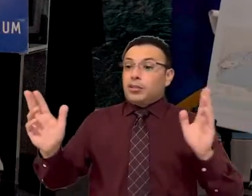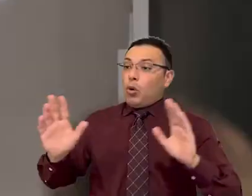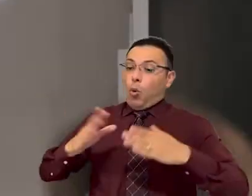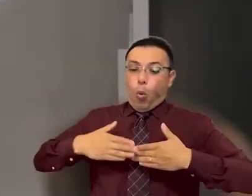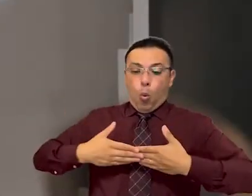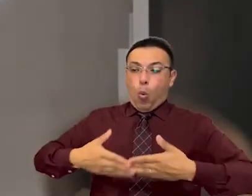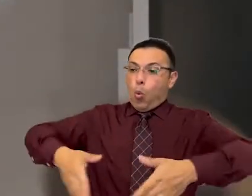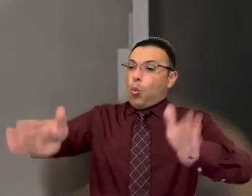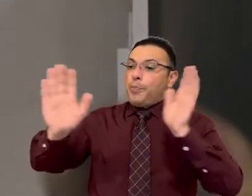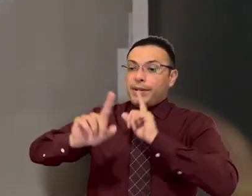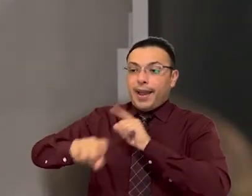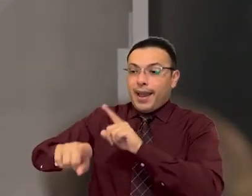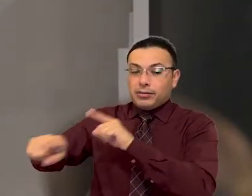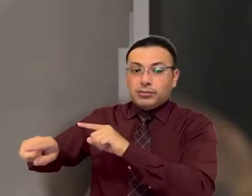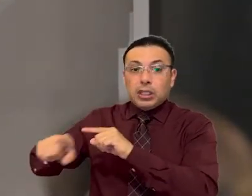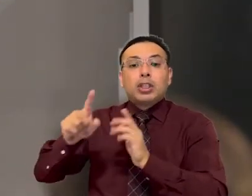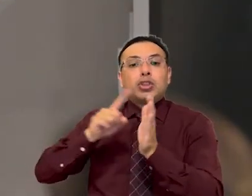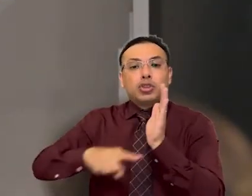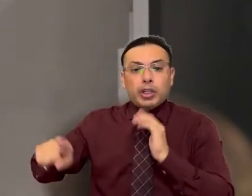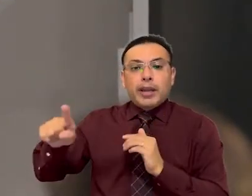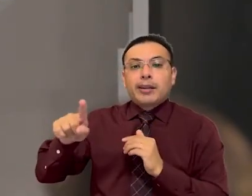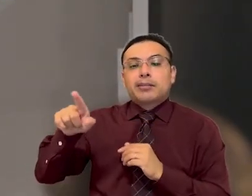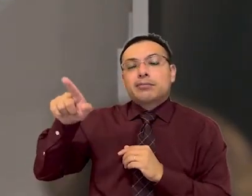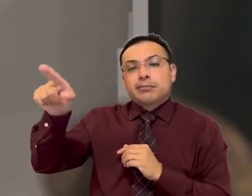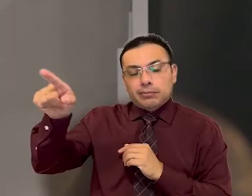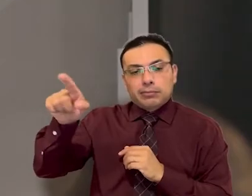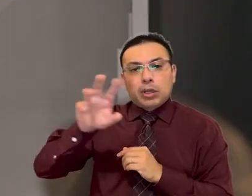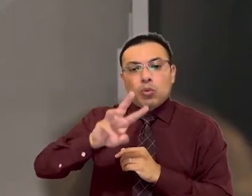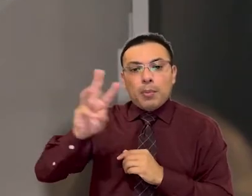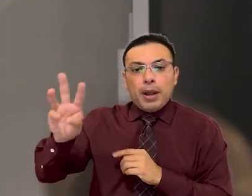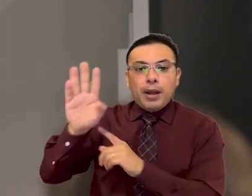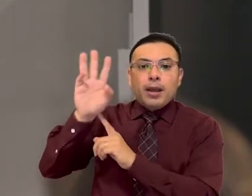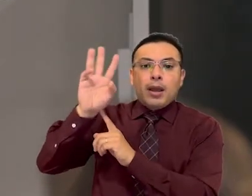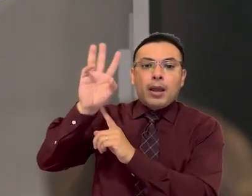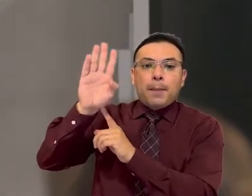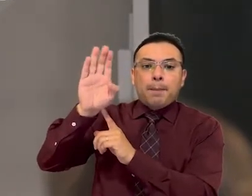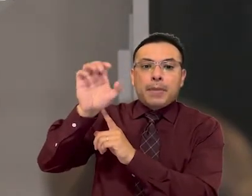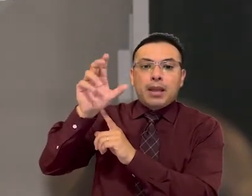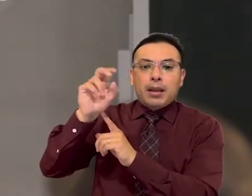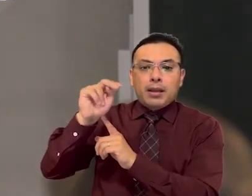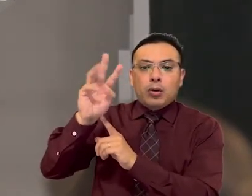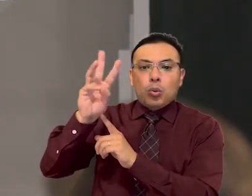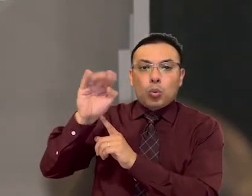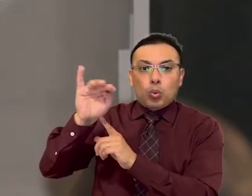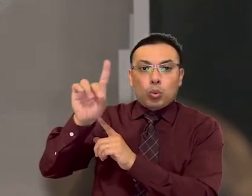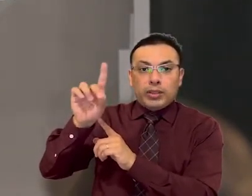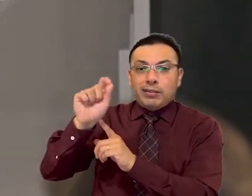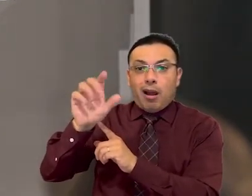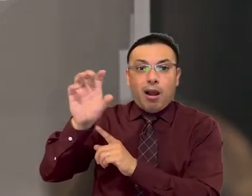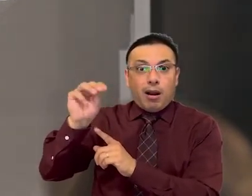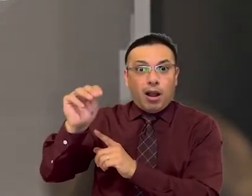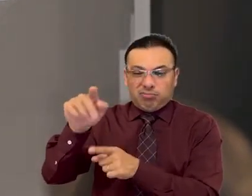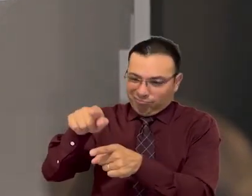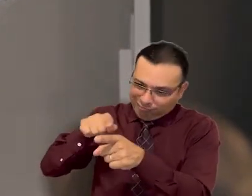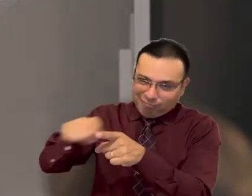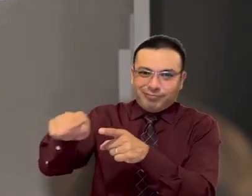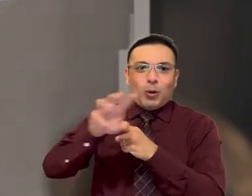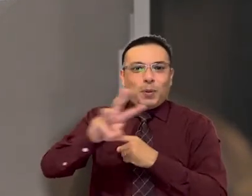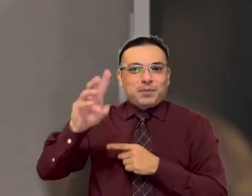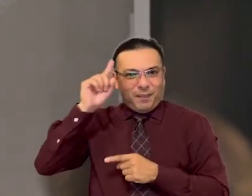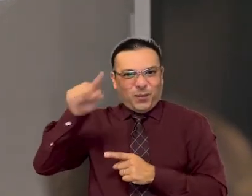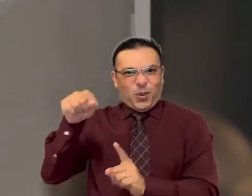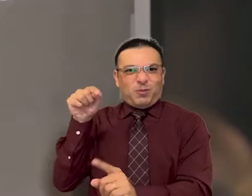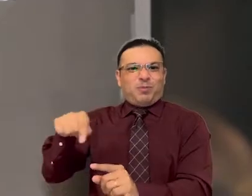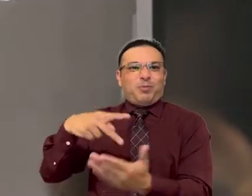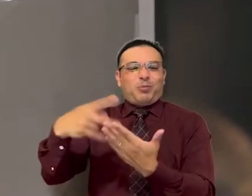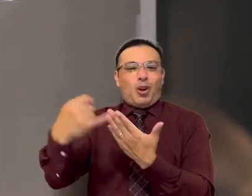just at equinor.com, it's at beaconwind.com, and all sorts of ways to get in touch with us. We had a meeting in Western Connecticut that was virtual. This one's much